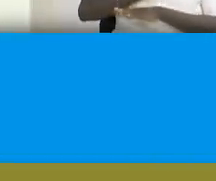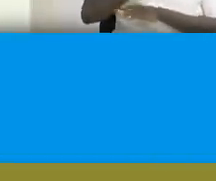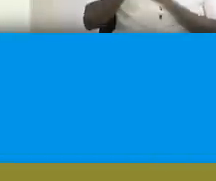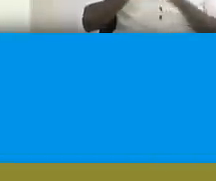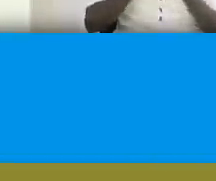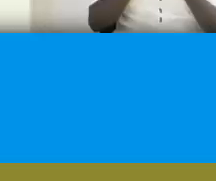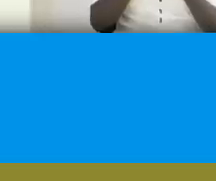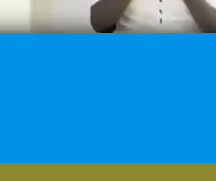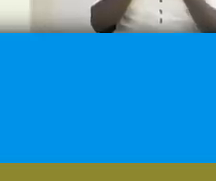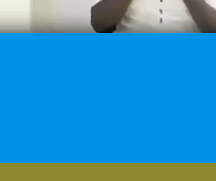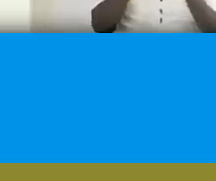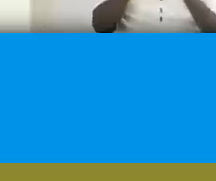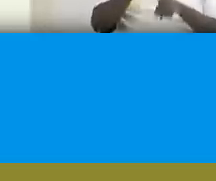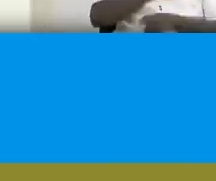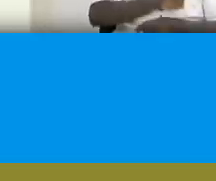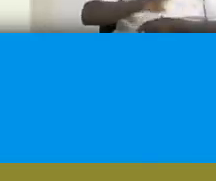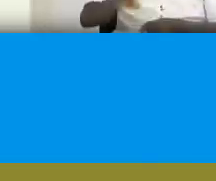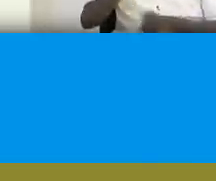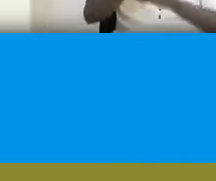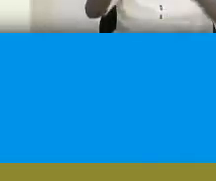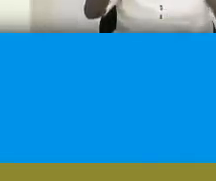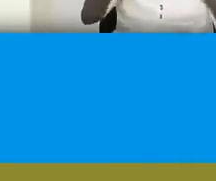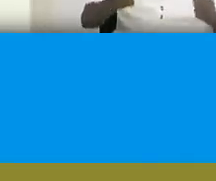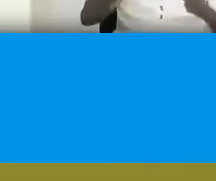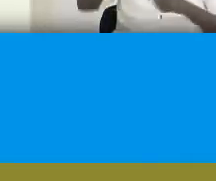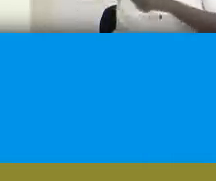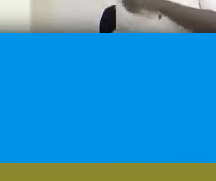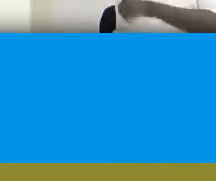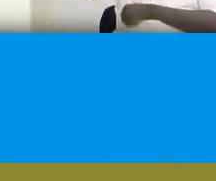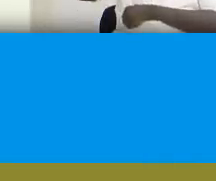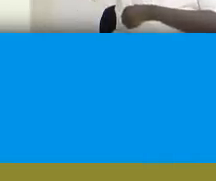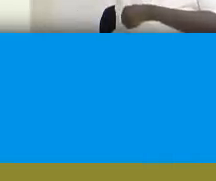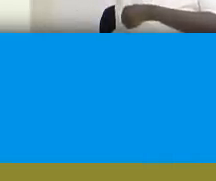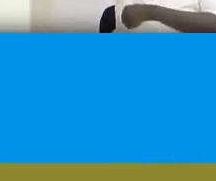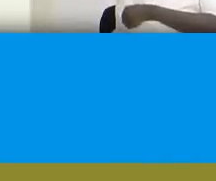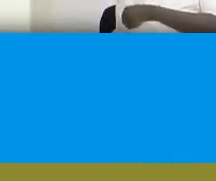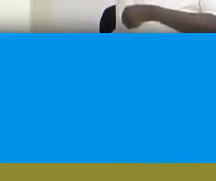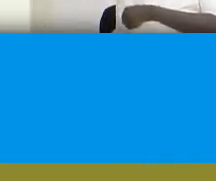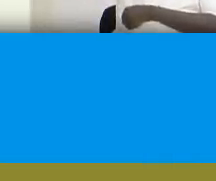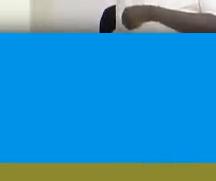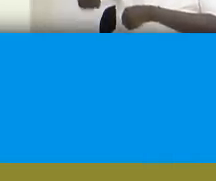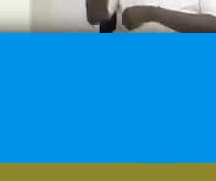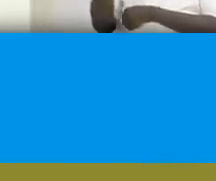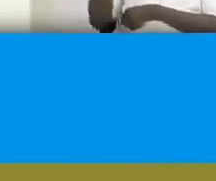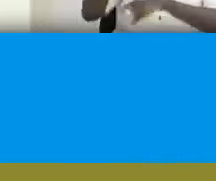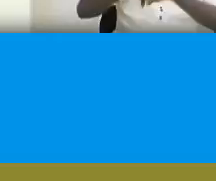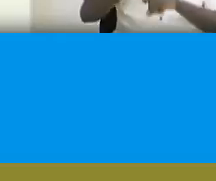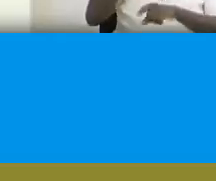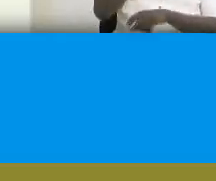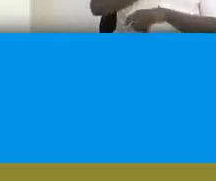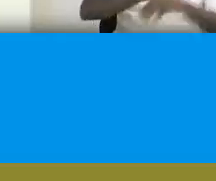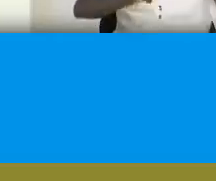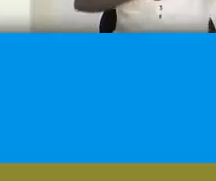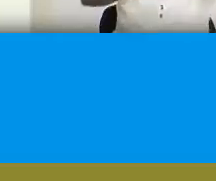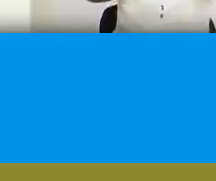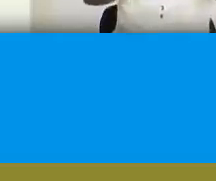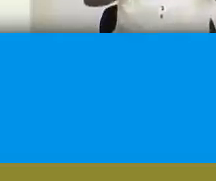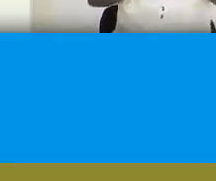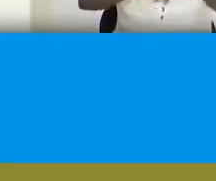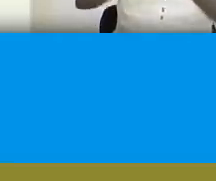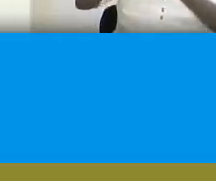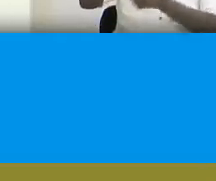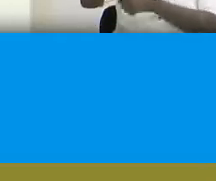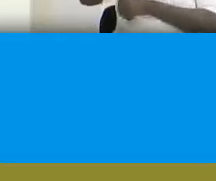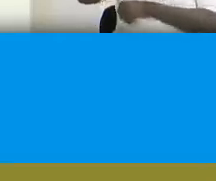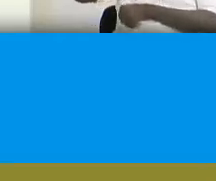Sabali, the vice chairman of the AFPRC at the time, also supported Kebe's testimony